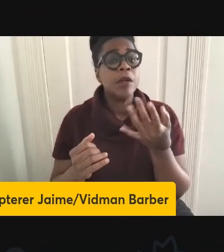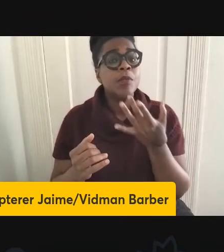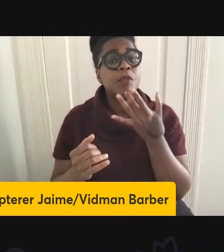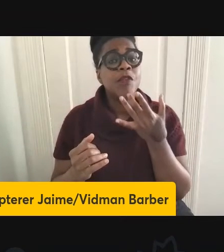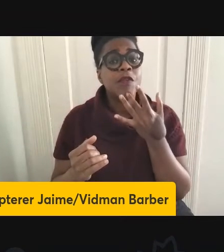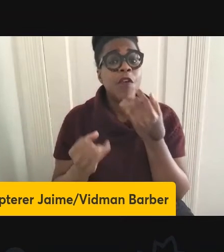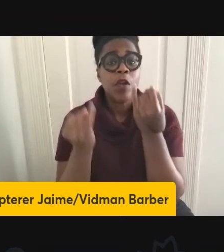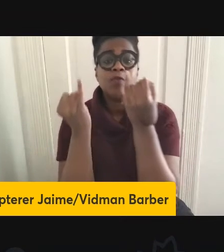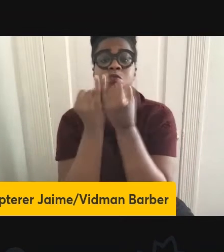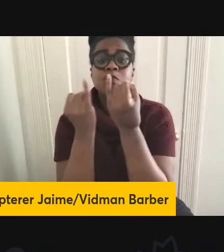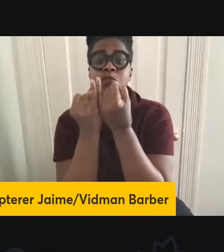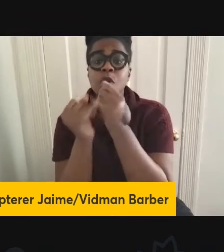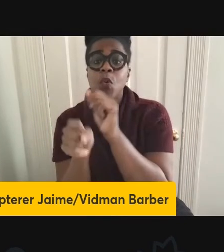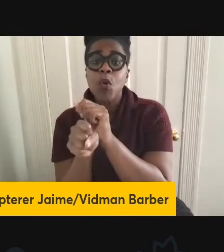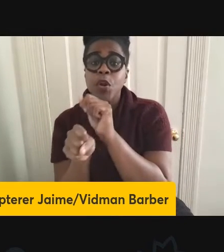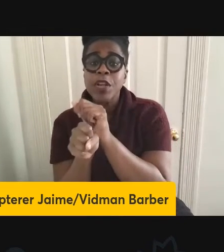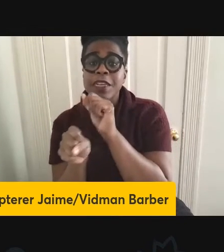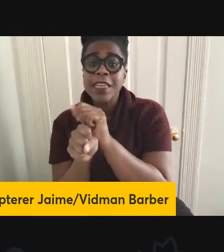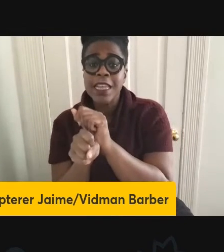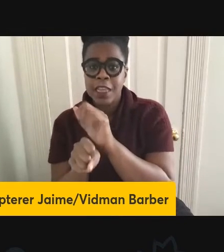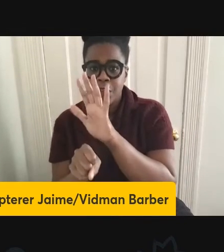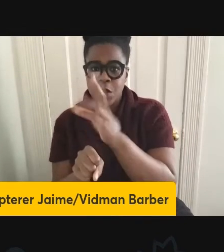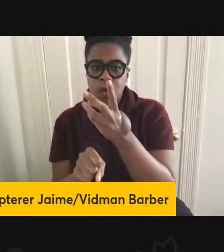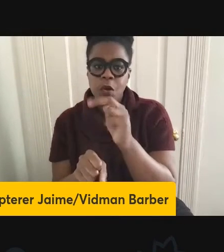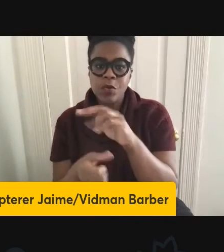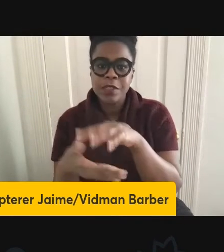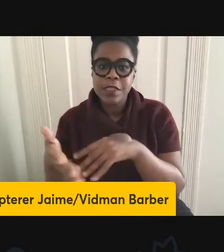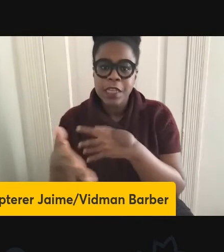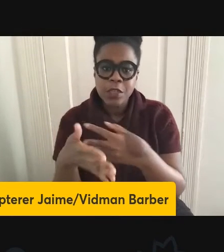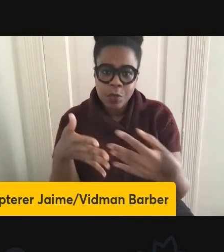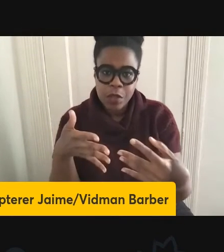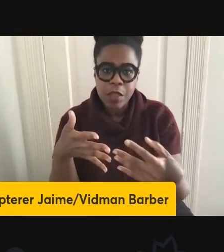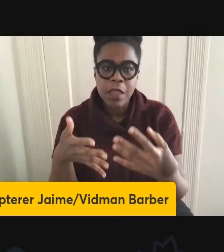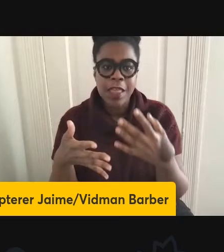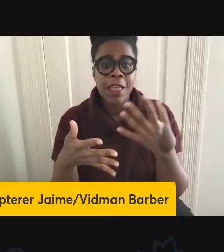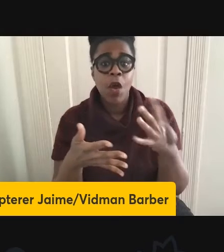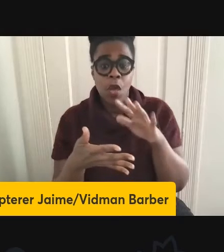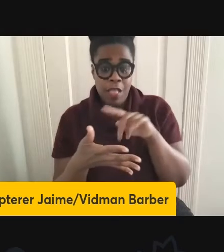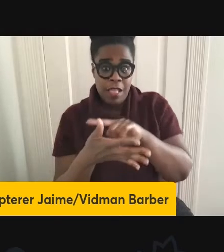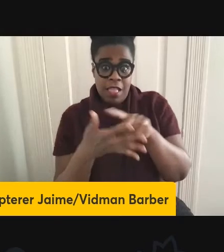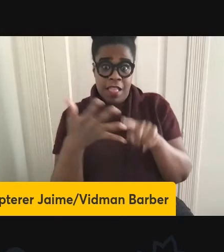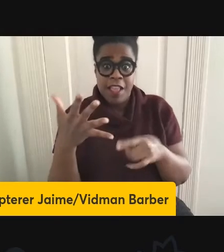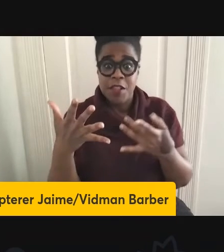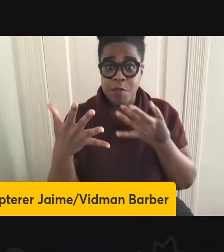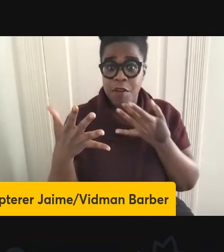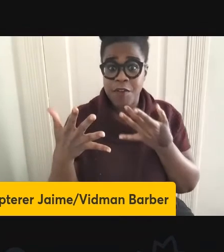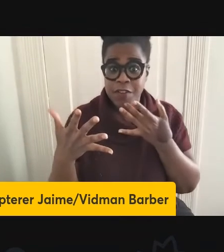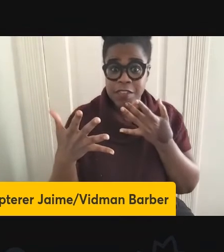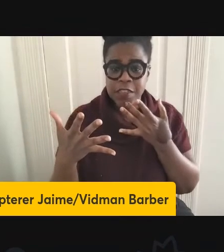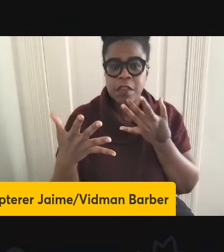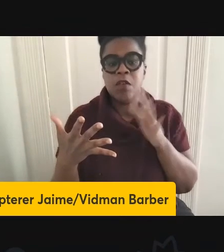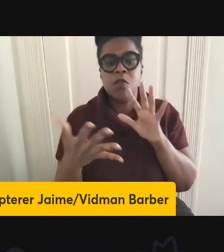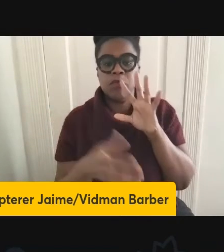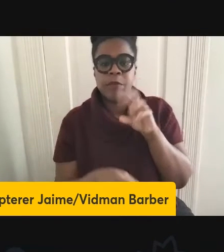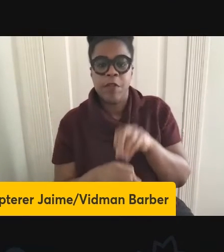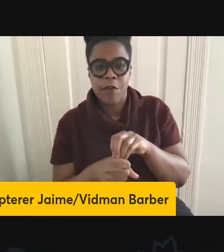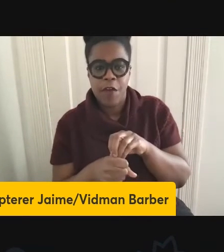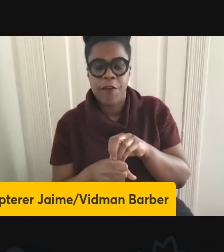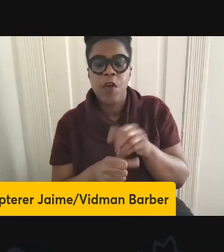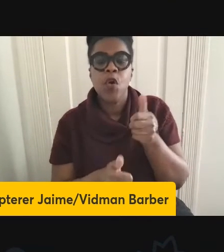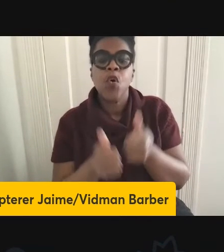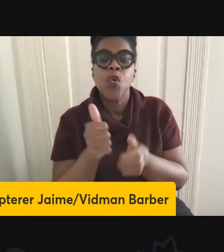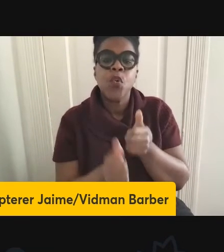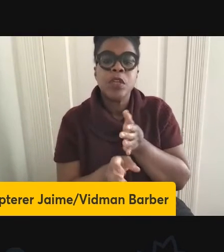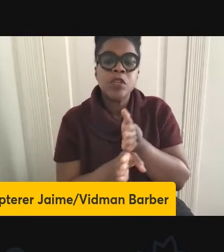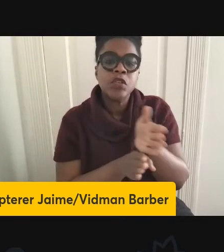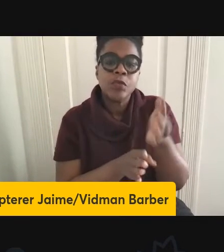or less by yourself or on your own schedule, all of these preferences will play into what career path